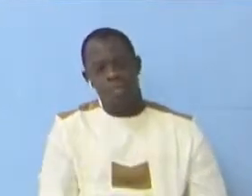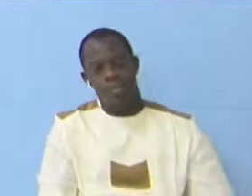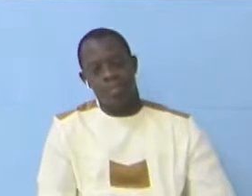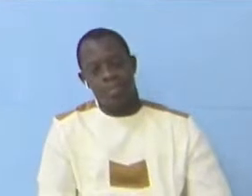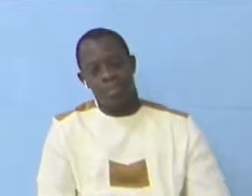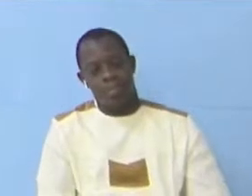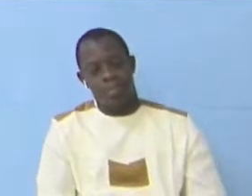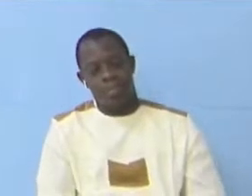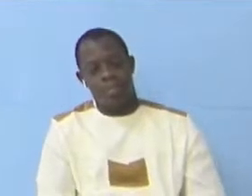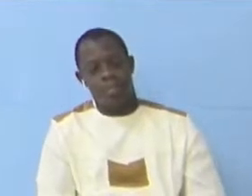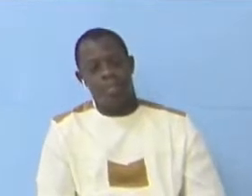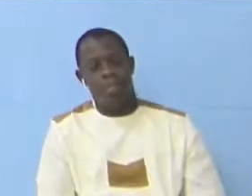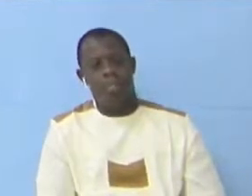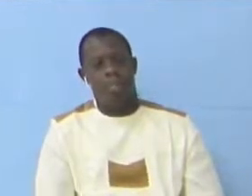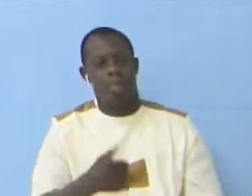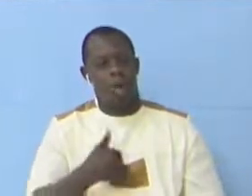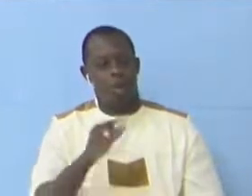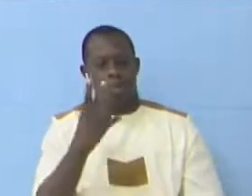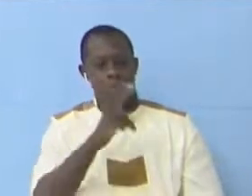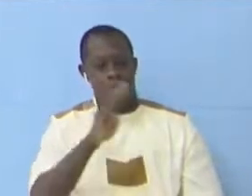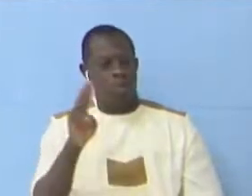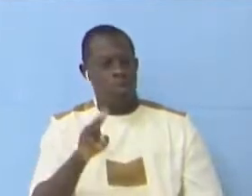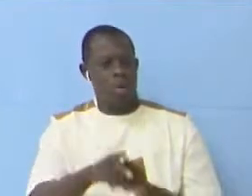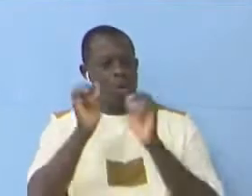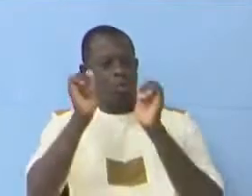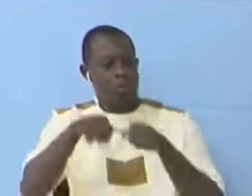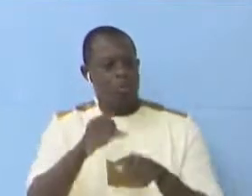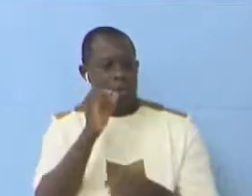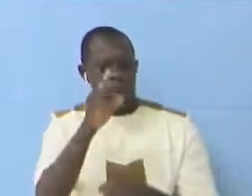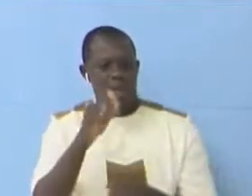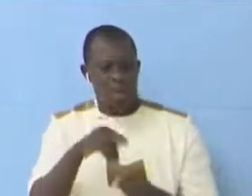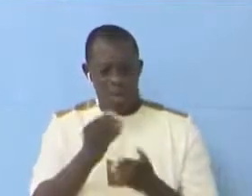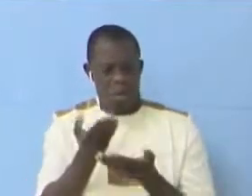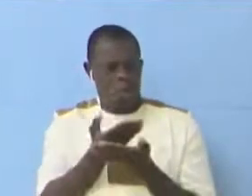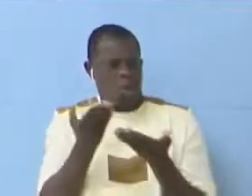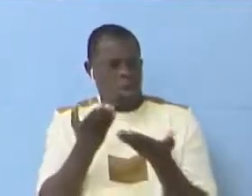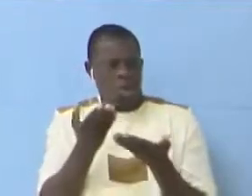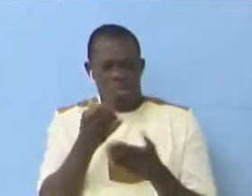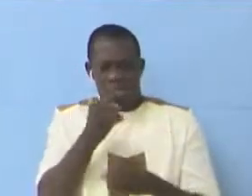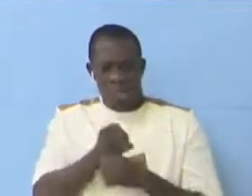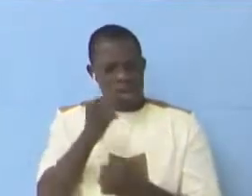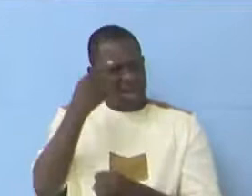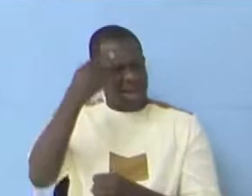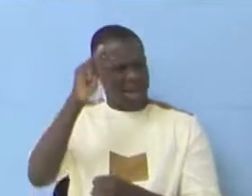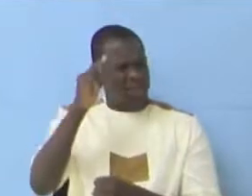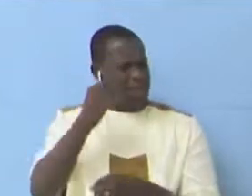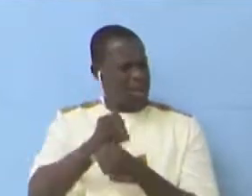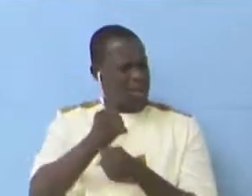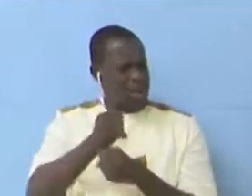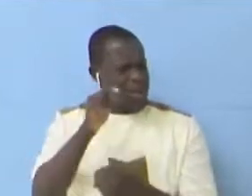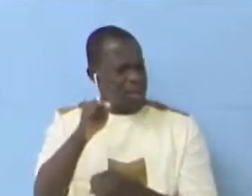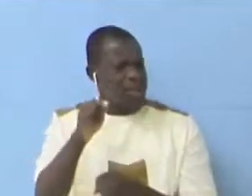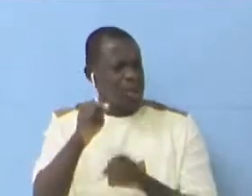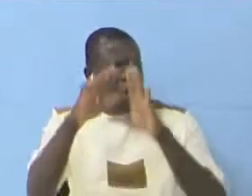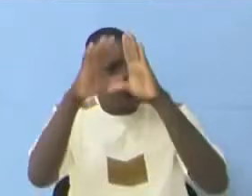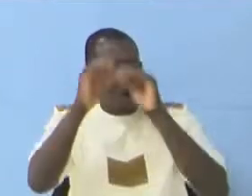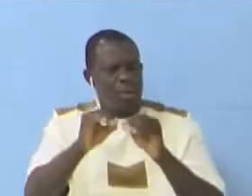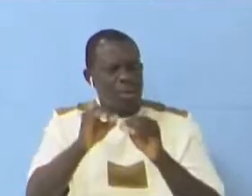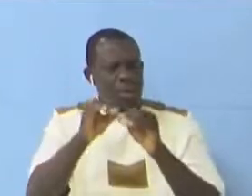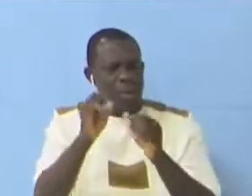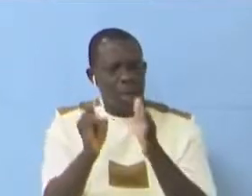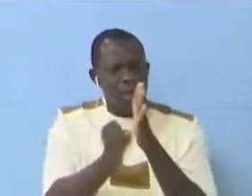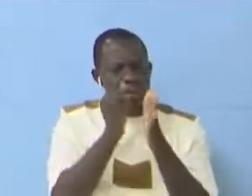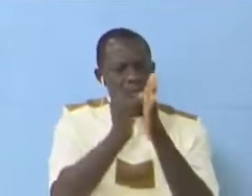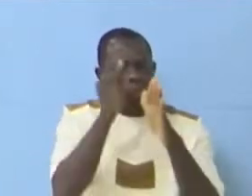di ñuy gestu. I wouldn't be able to say what was the rationale behind creating that unit. Mënuma wax nak lan mo waralon